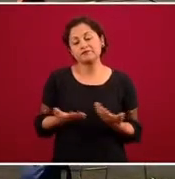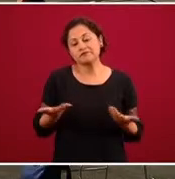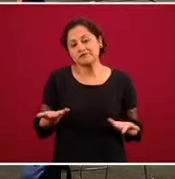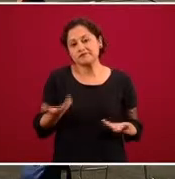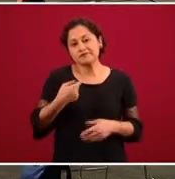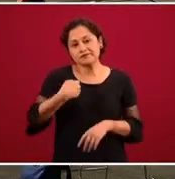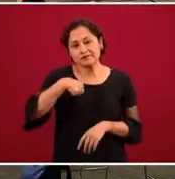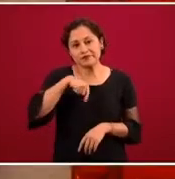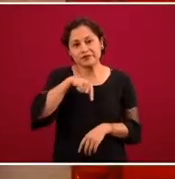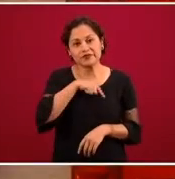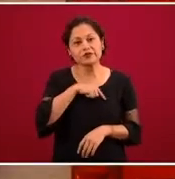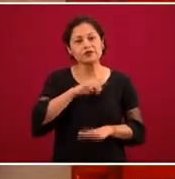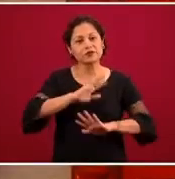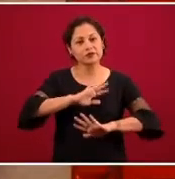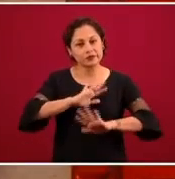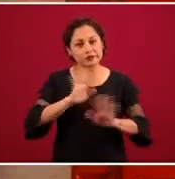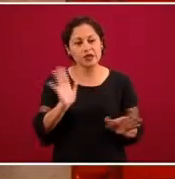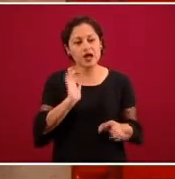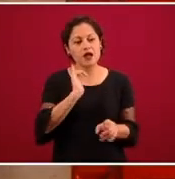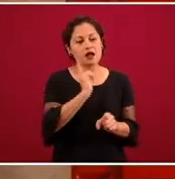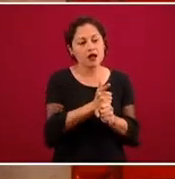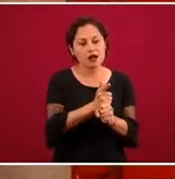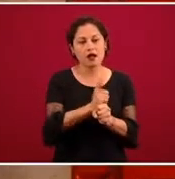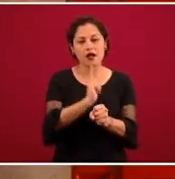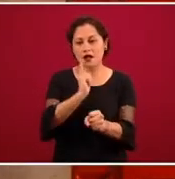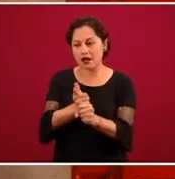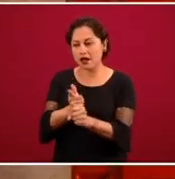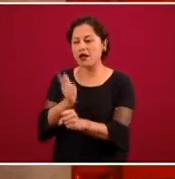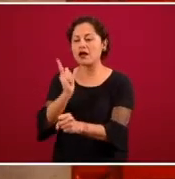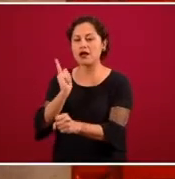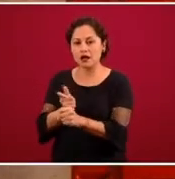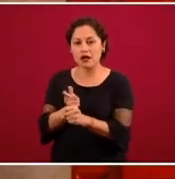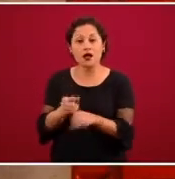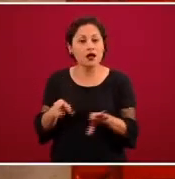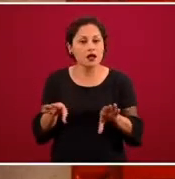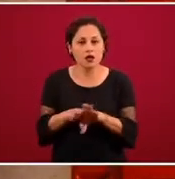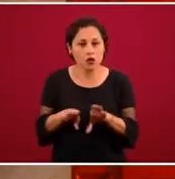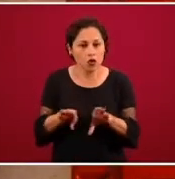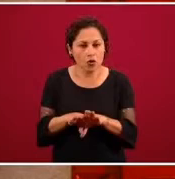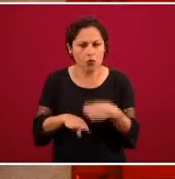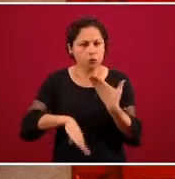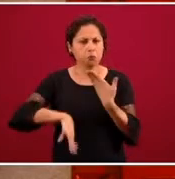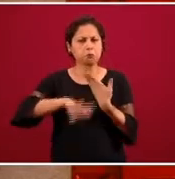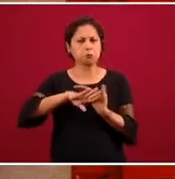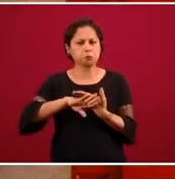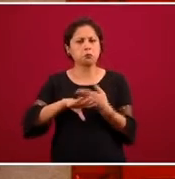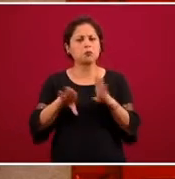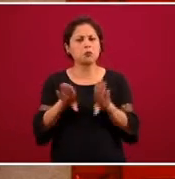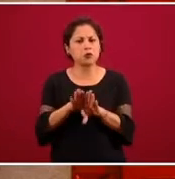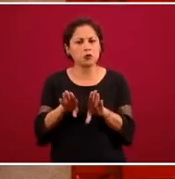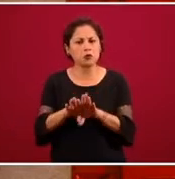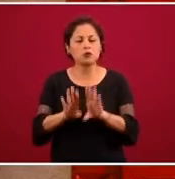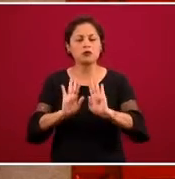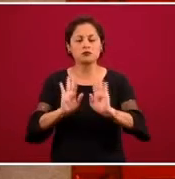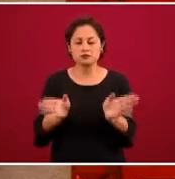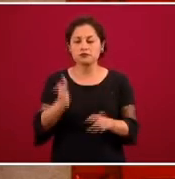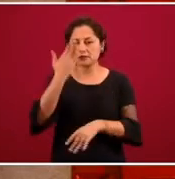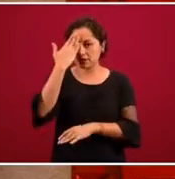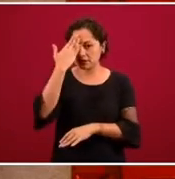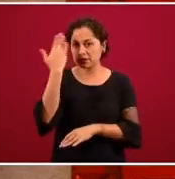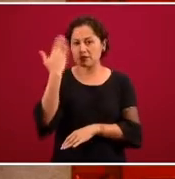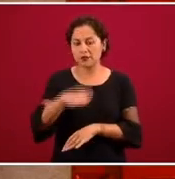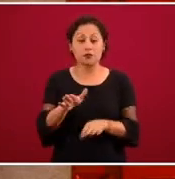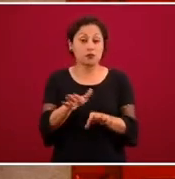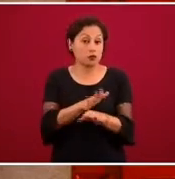Now, we have identified these aggressive actions through different media. Now, the states where